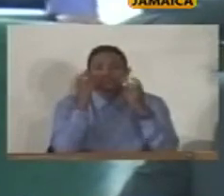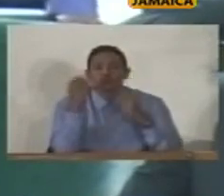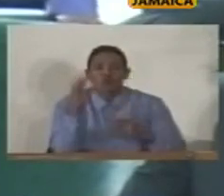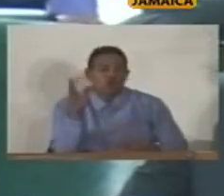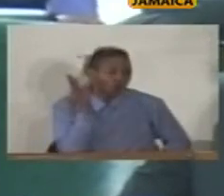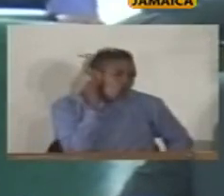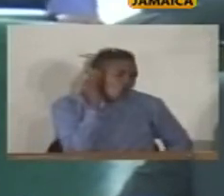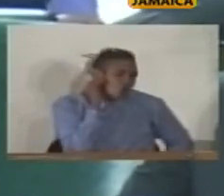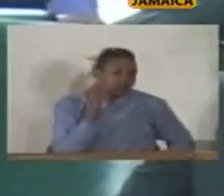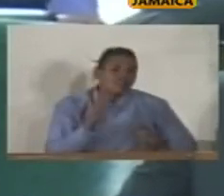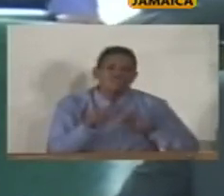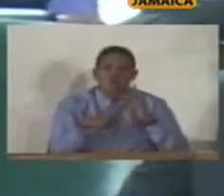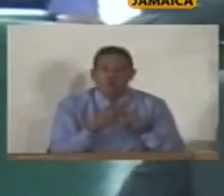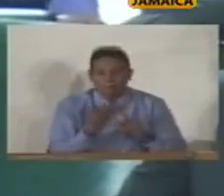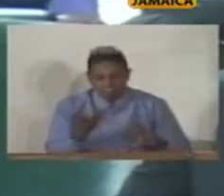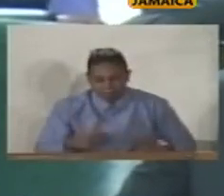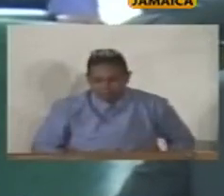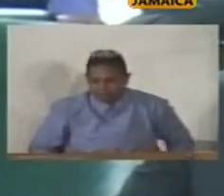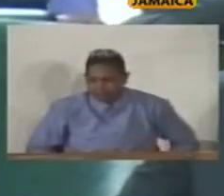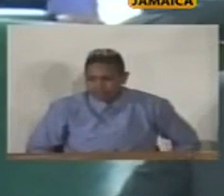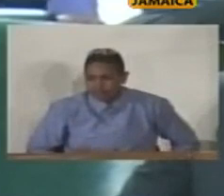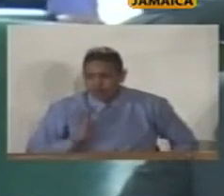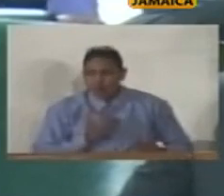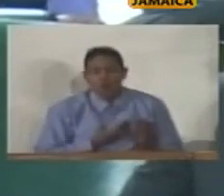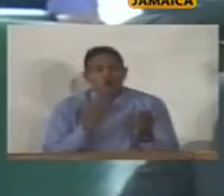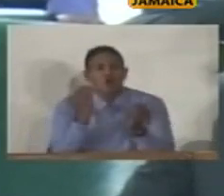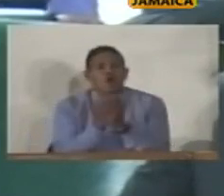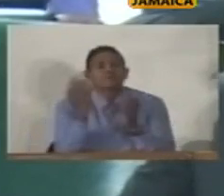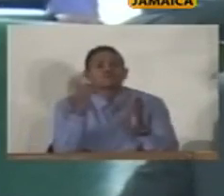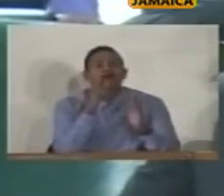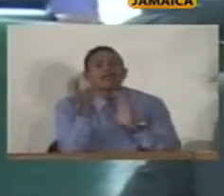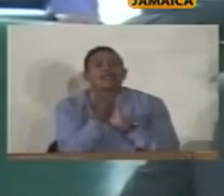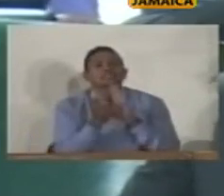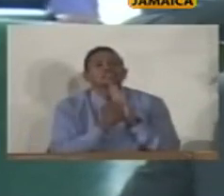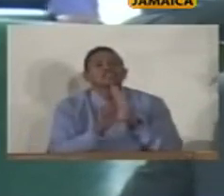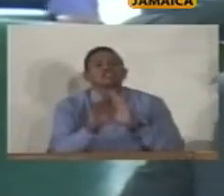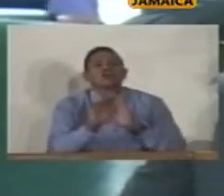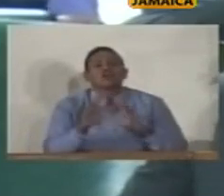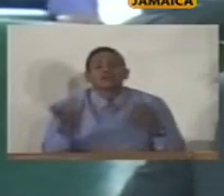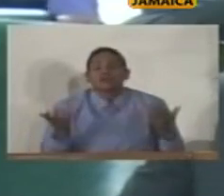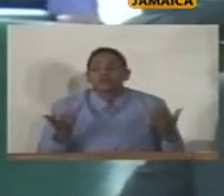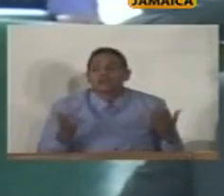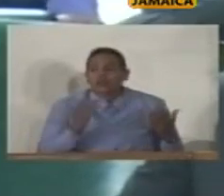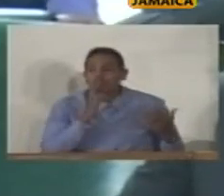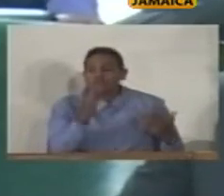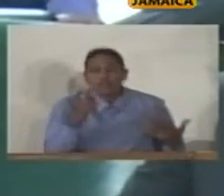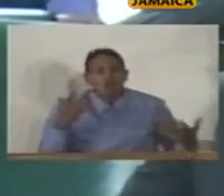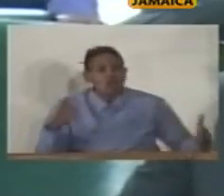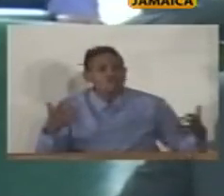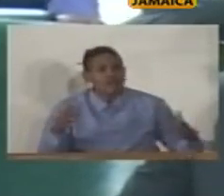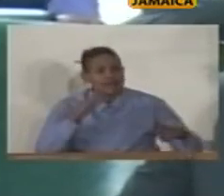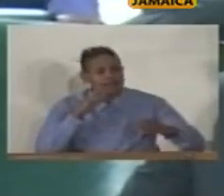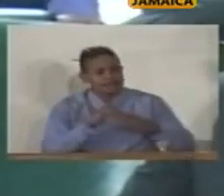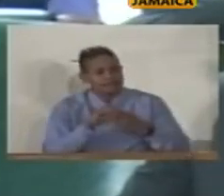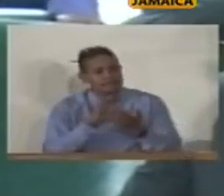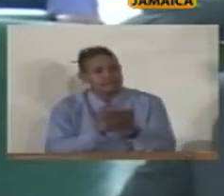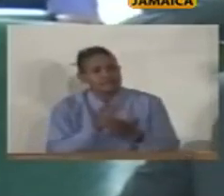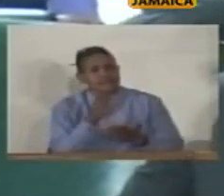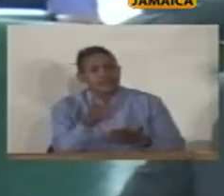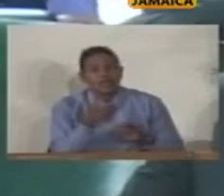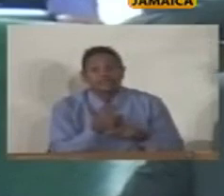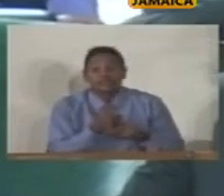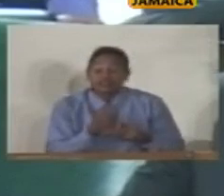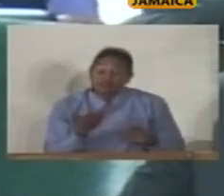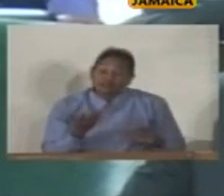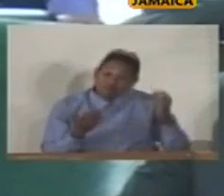form. Our copyright legislation, Mr. Speaker, is already in place, though